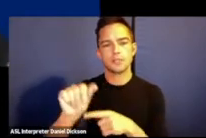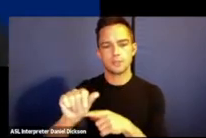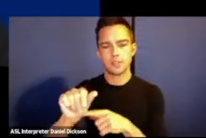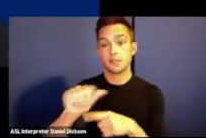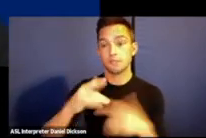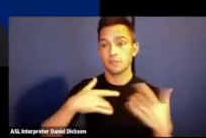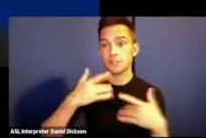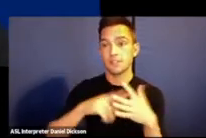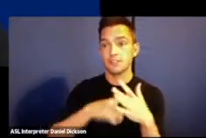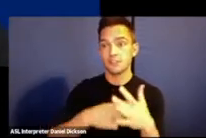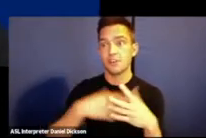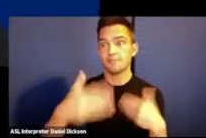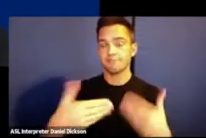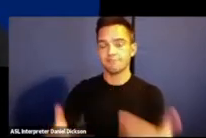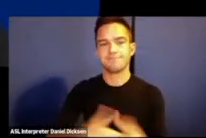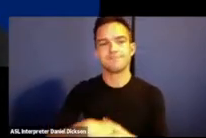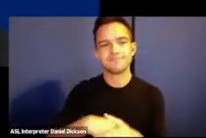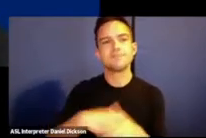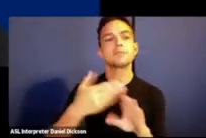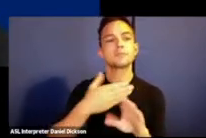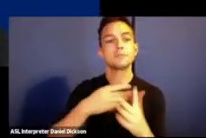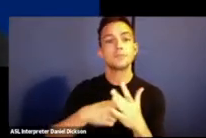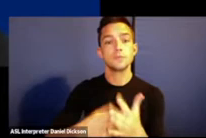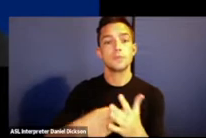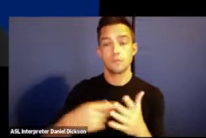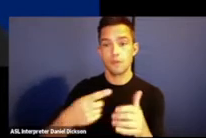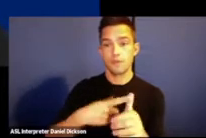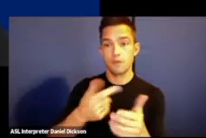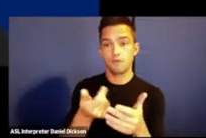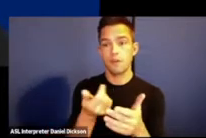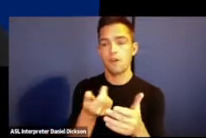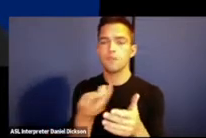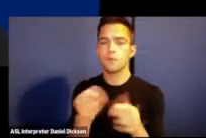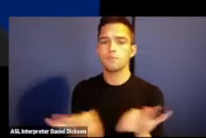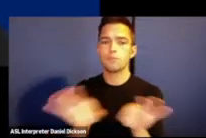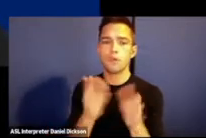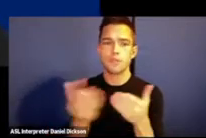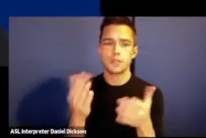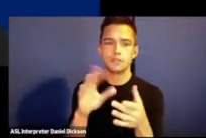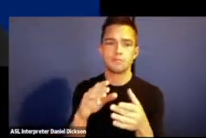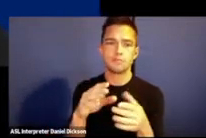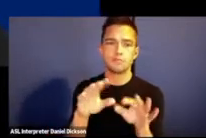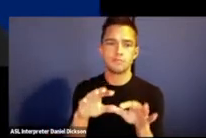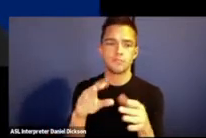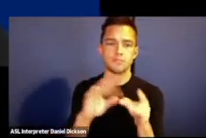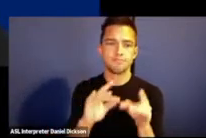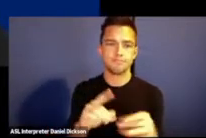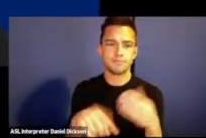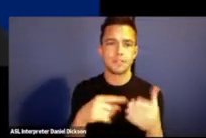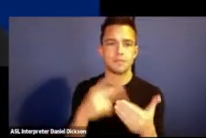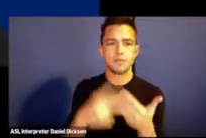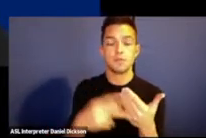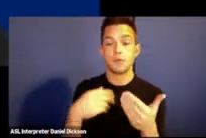excited to get things started. Before we begin, a few important notes about the program. First, we will have